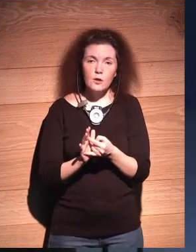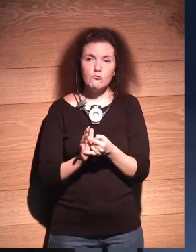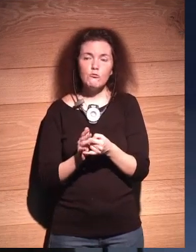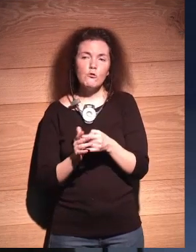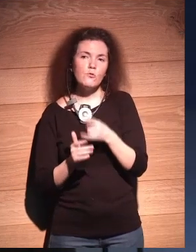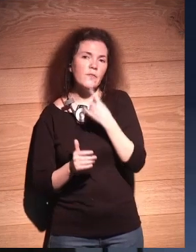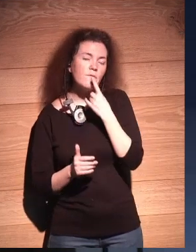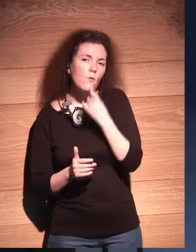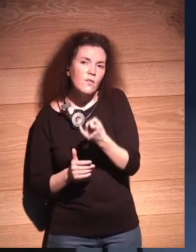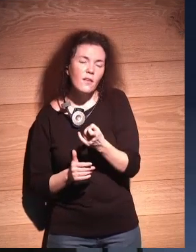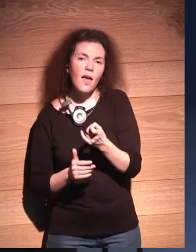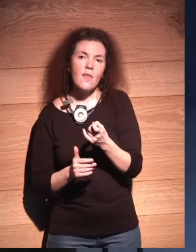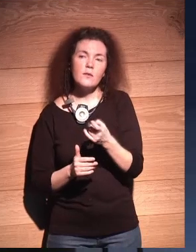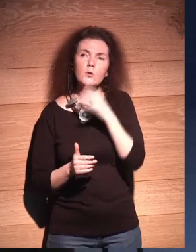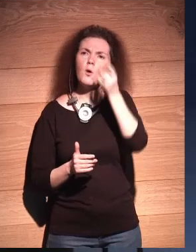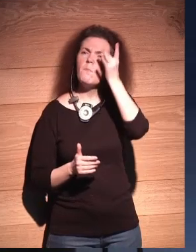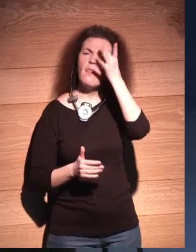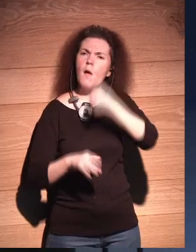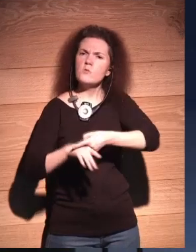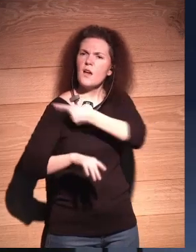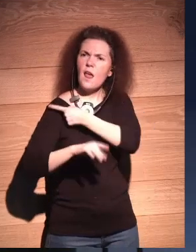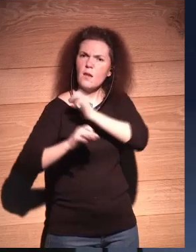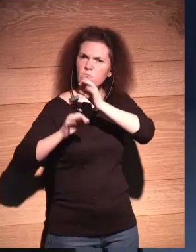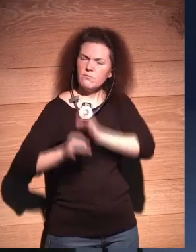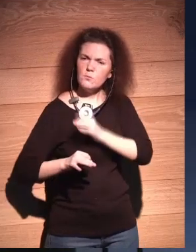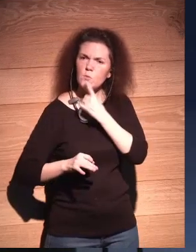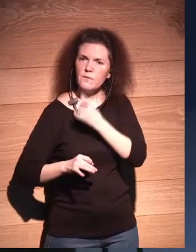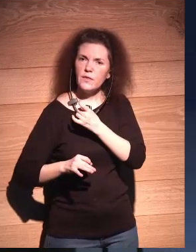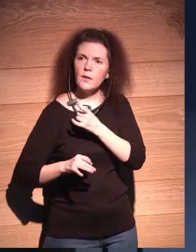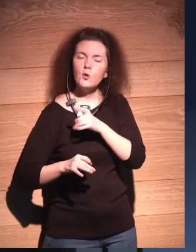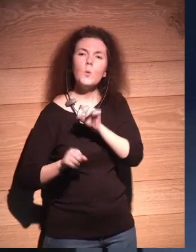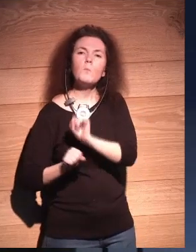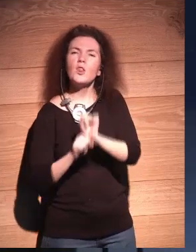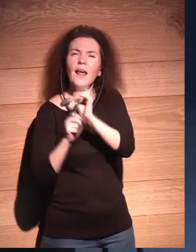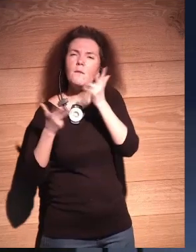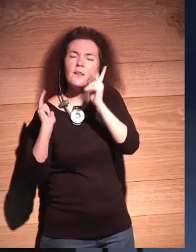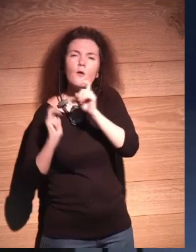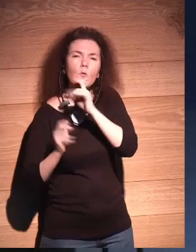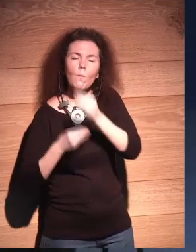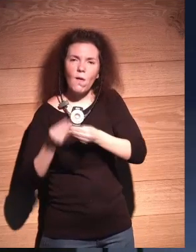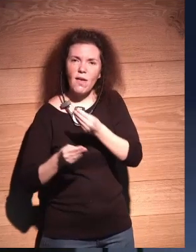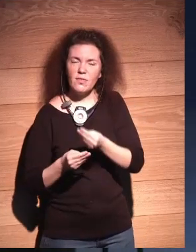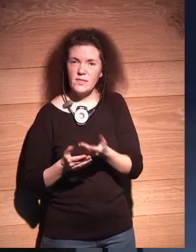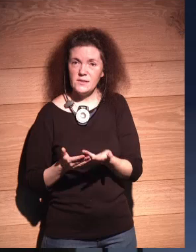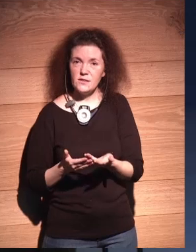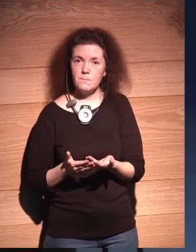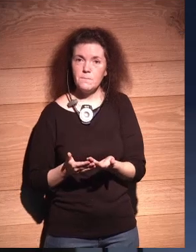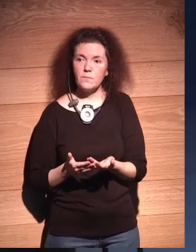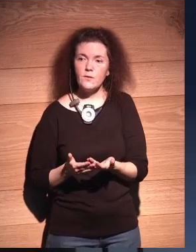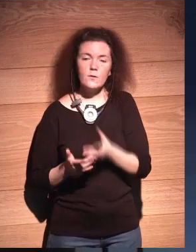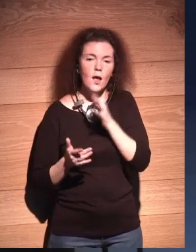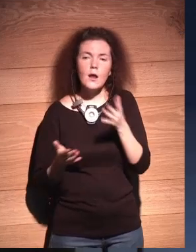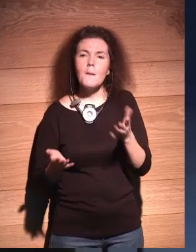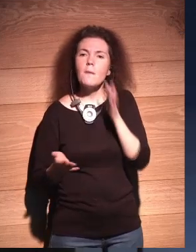or too wild. How do you protect this freedom, especially now that we seem to be more and more surveilled and